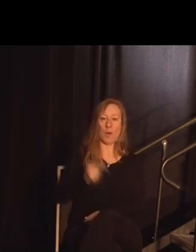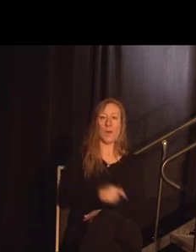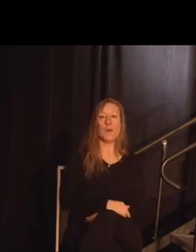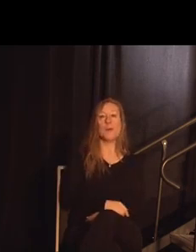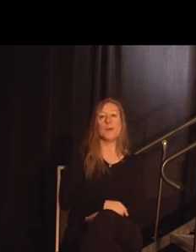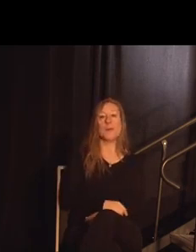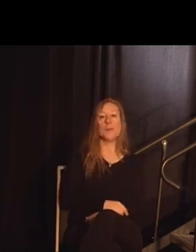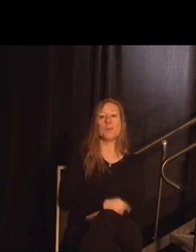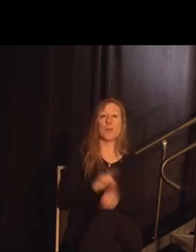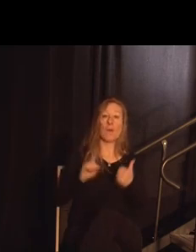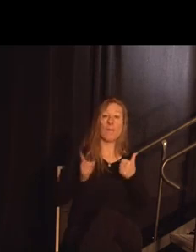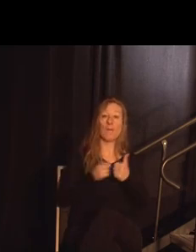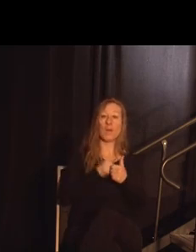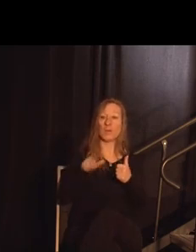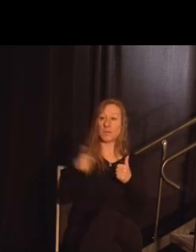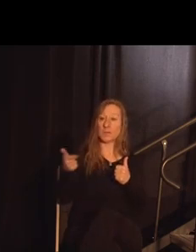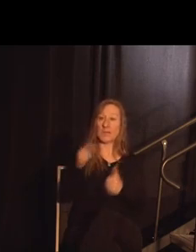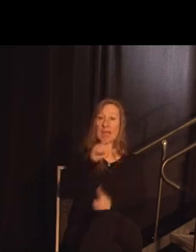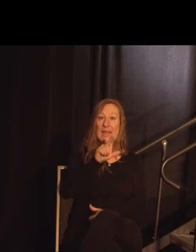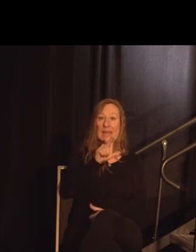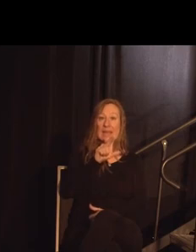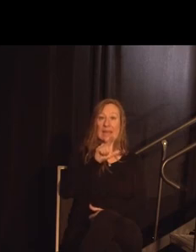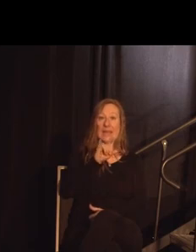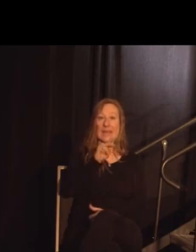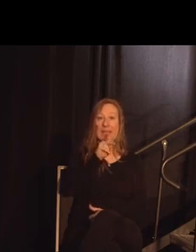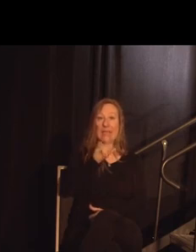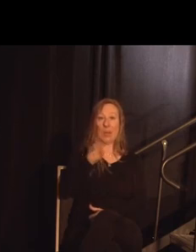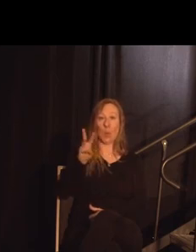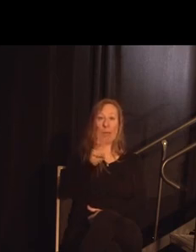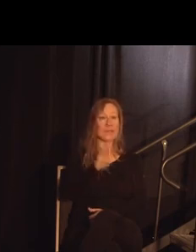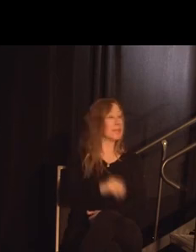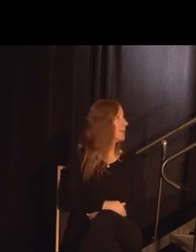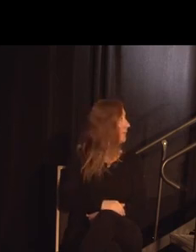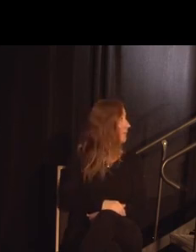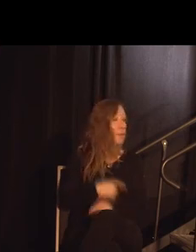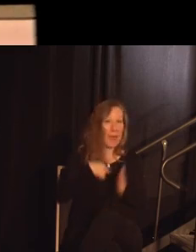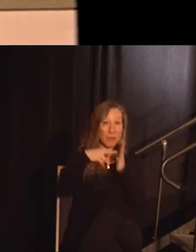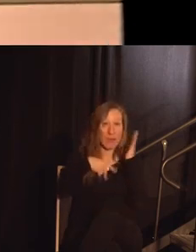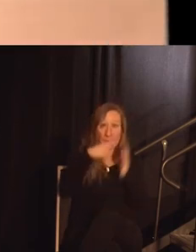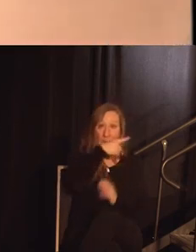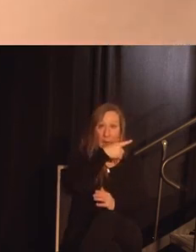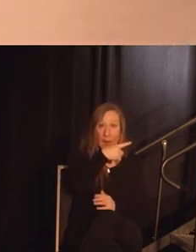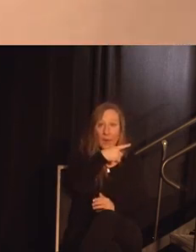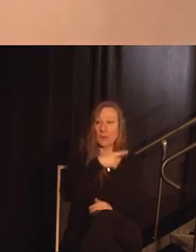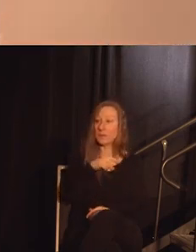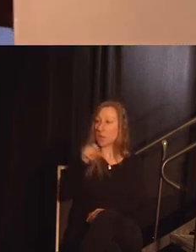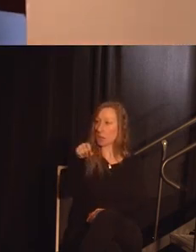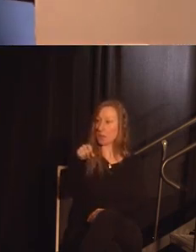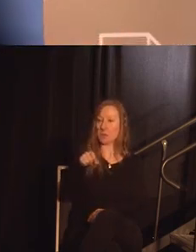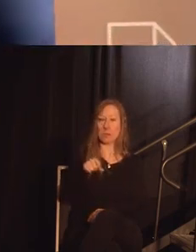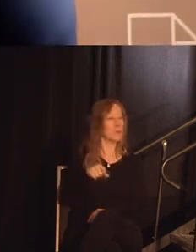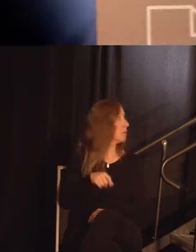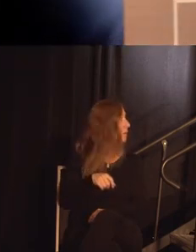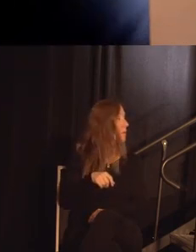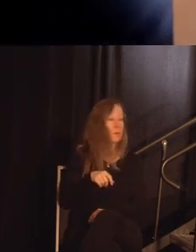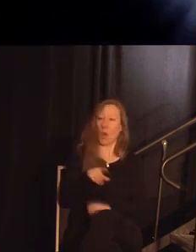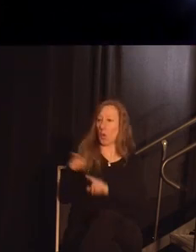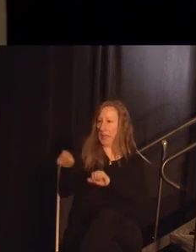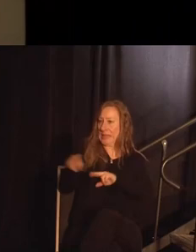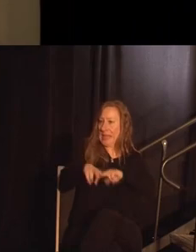And up first to read will be Lindy West. Am I reading up there? Oh, I can just sit here? Yeah.